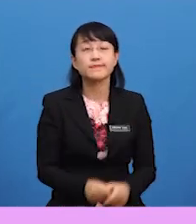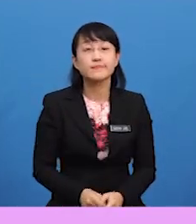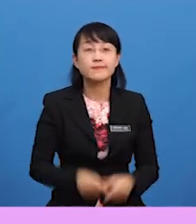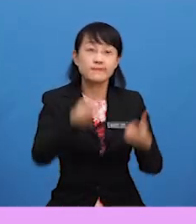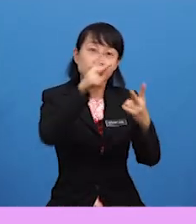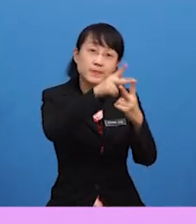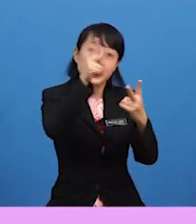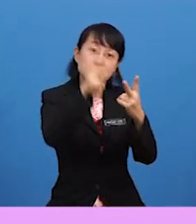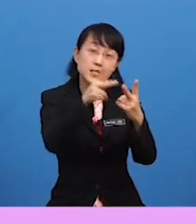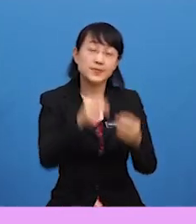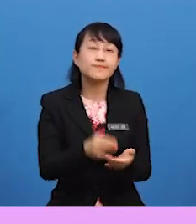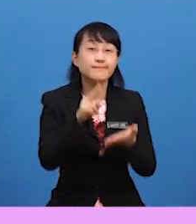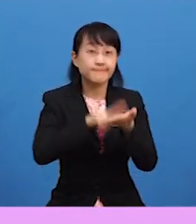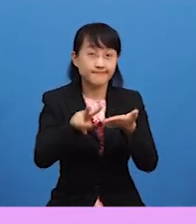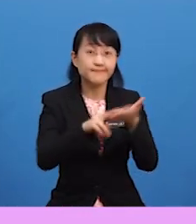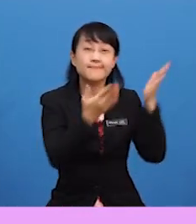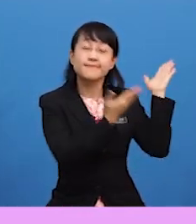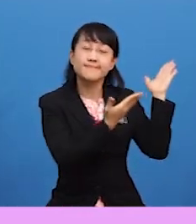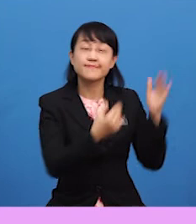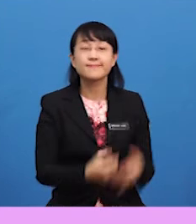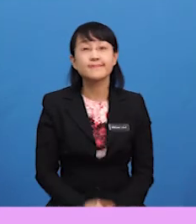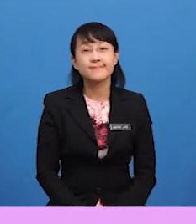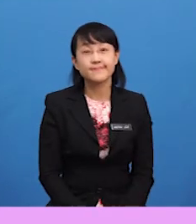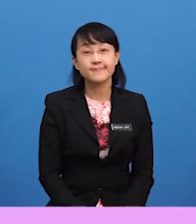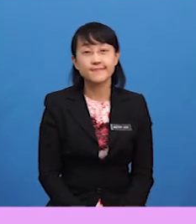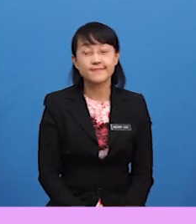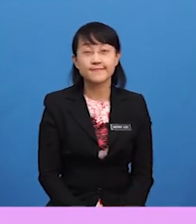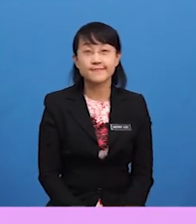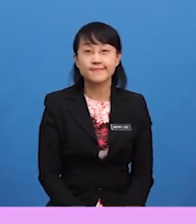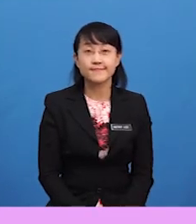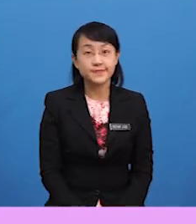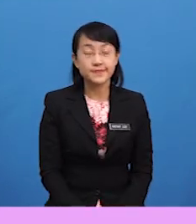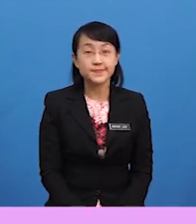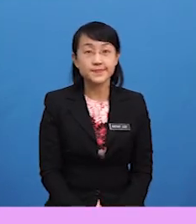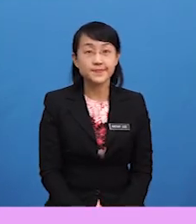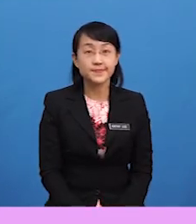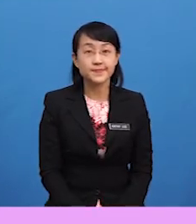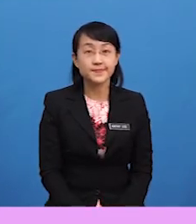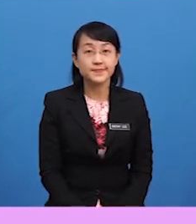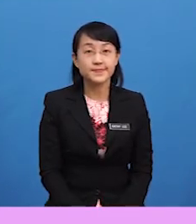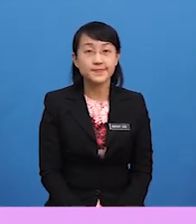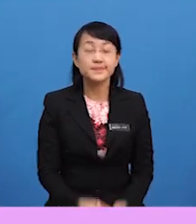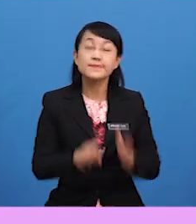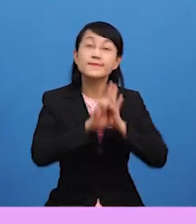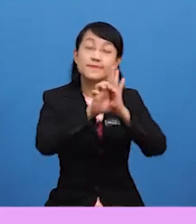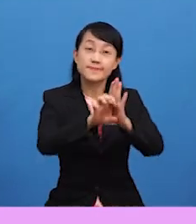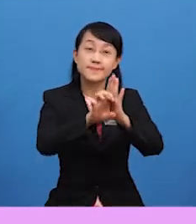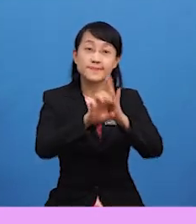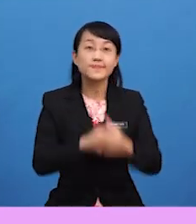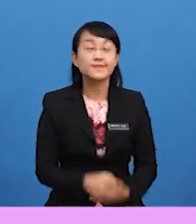pairs. They are used to join two ideas of the same category. Here are some